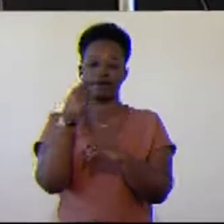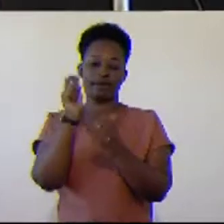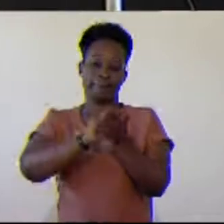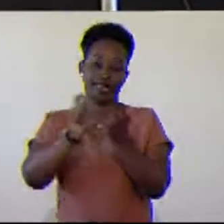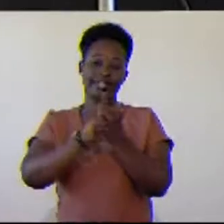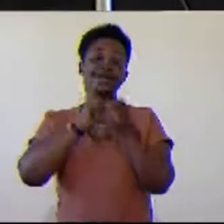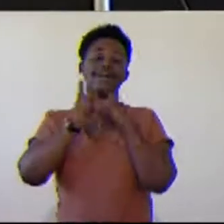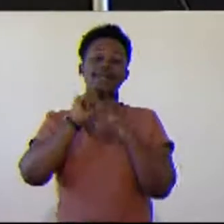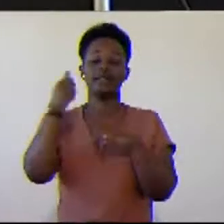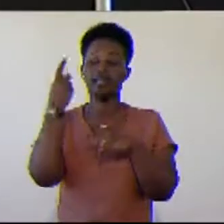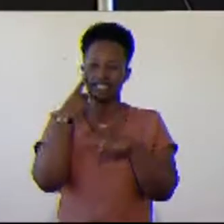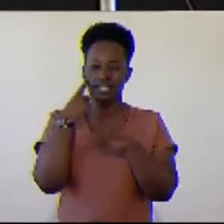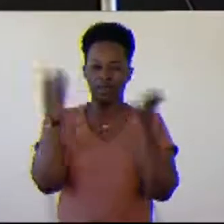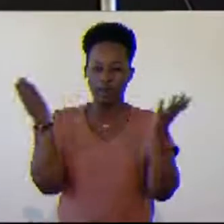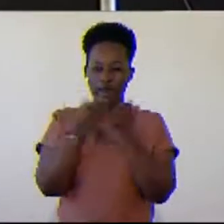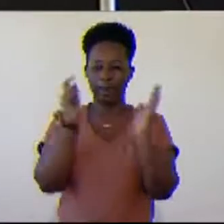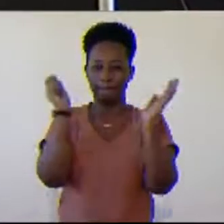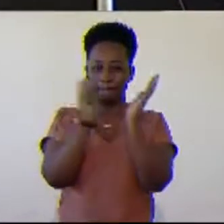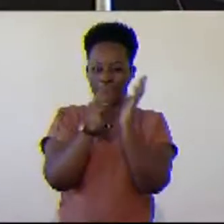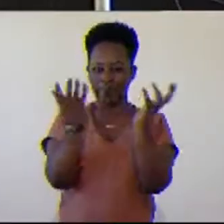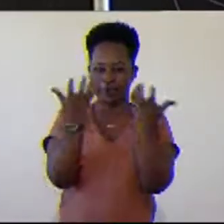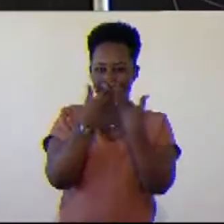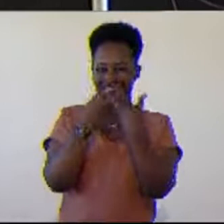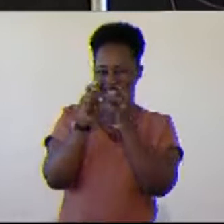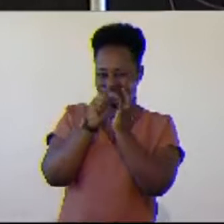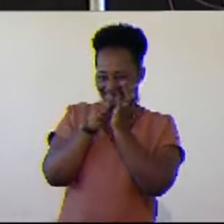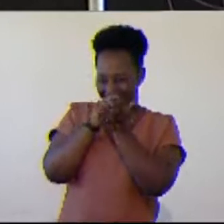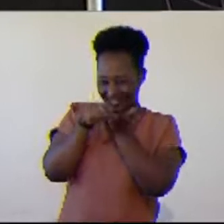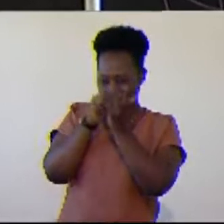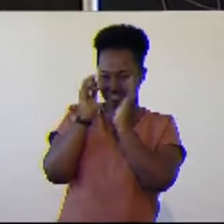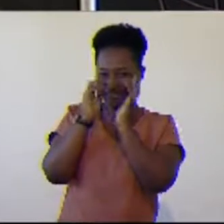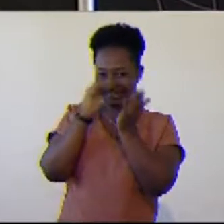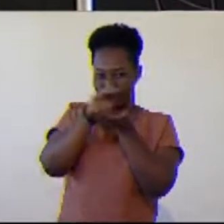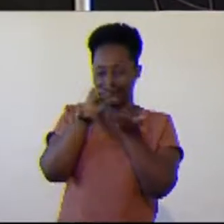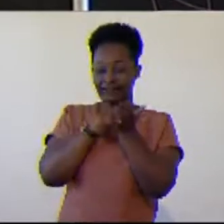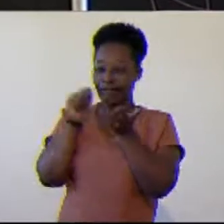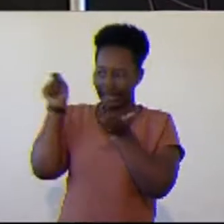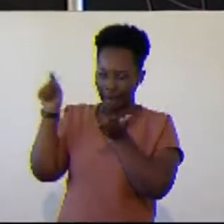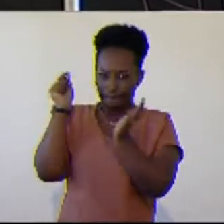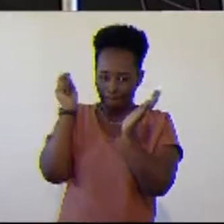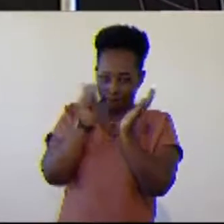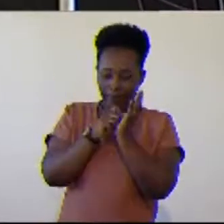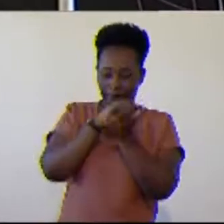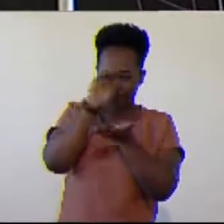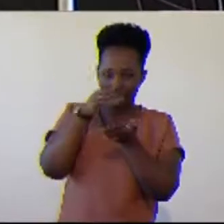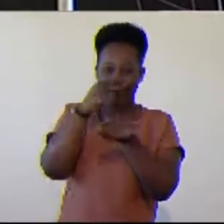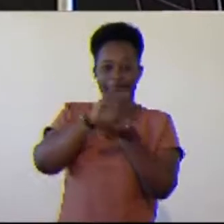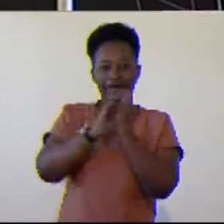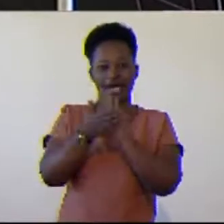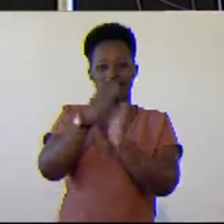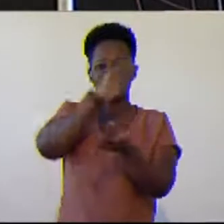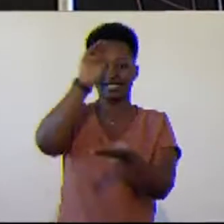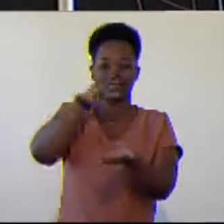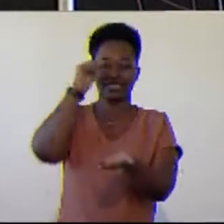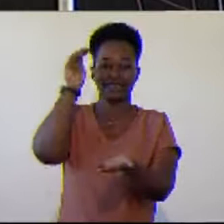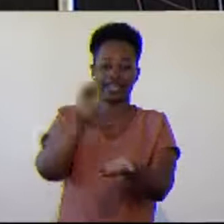see. Where they are meeting is right here. And this point here where they are meeting becomes the center of what?